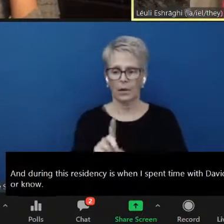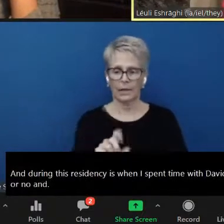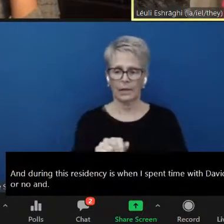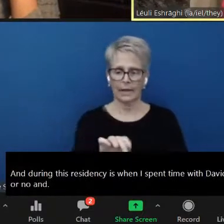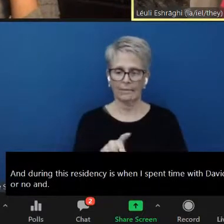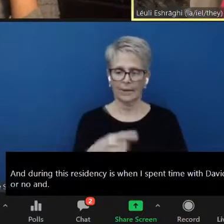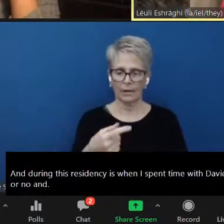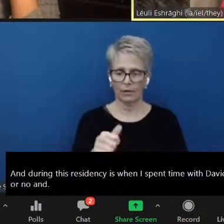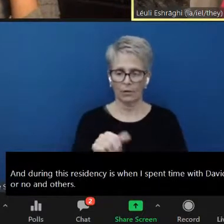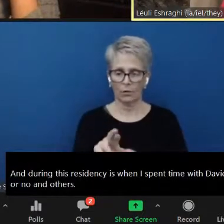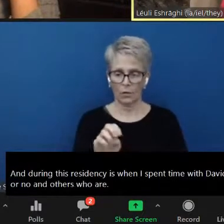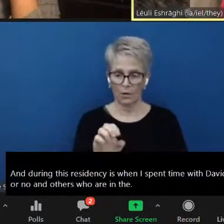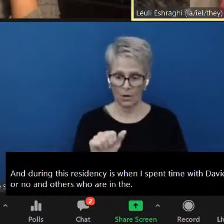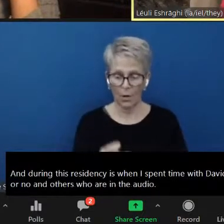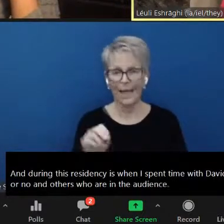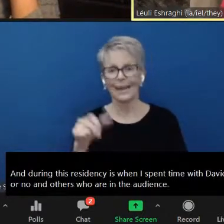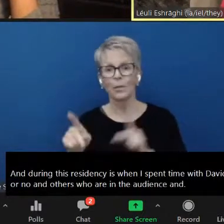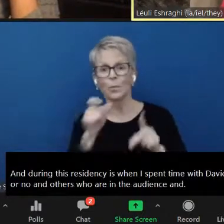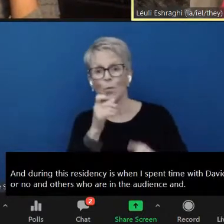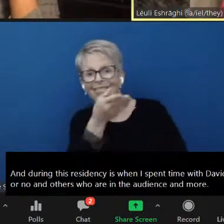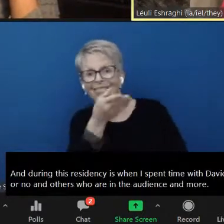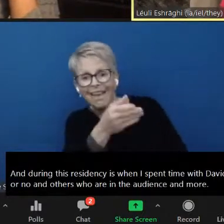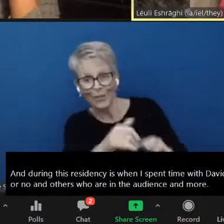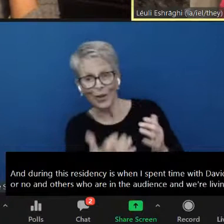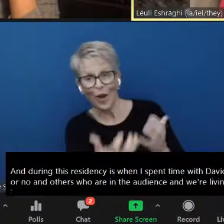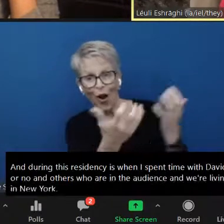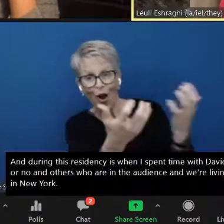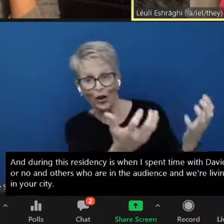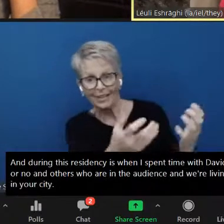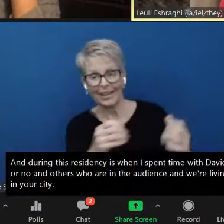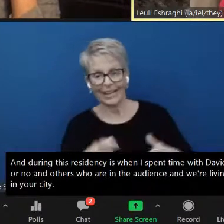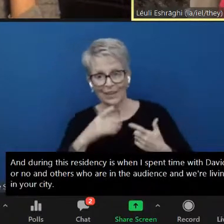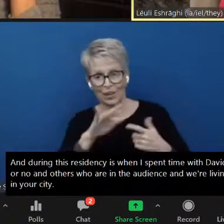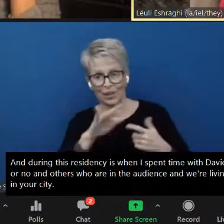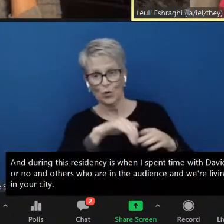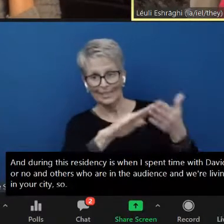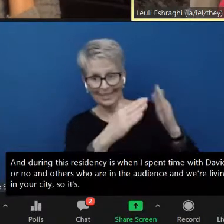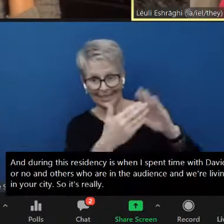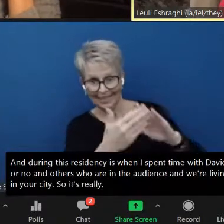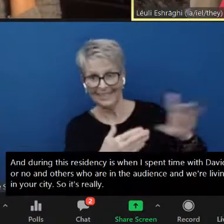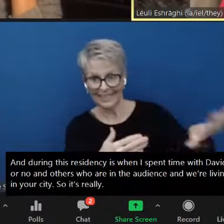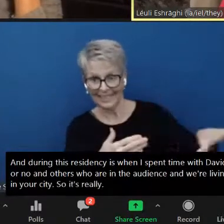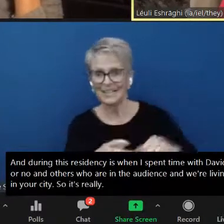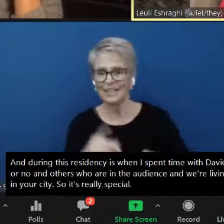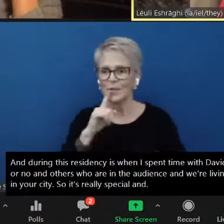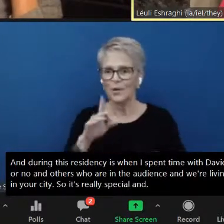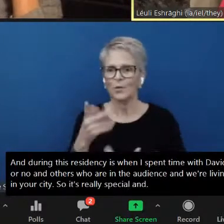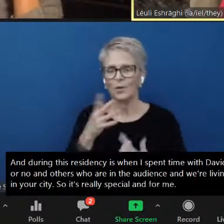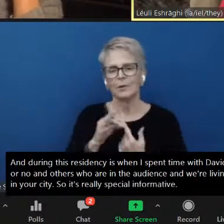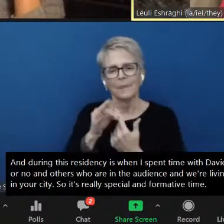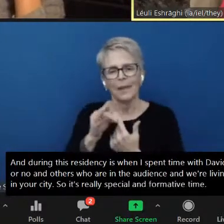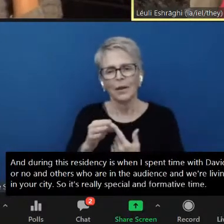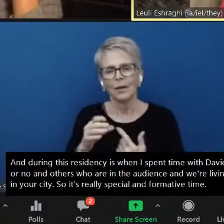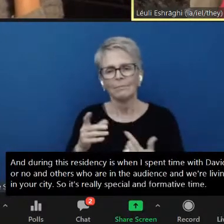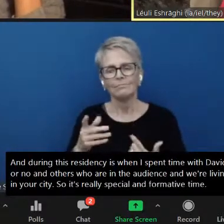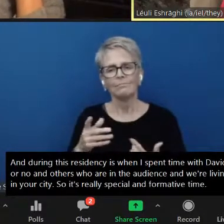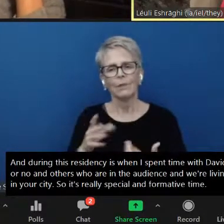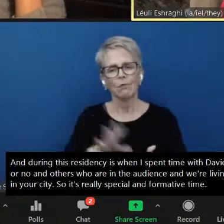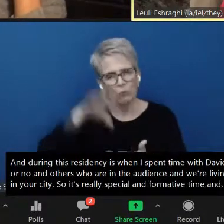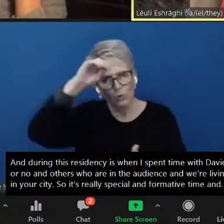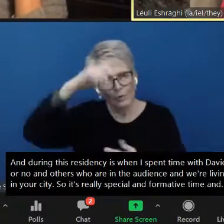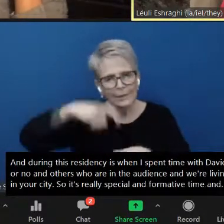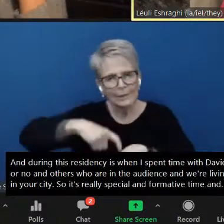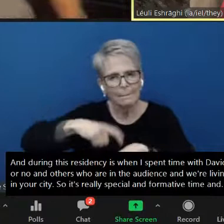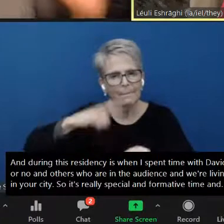and others who are in the audience and who are living in your city. So it's really a special, informative time,